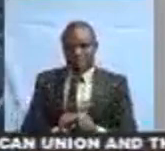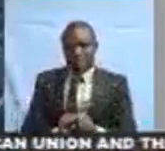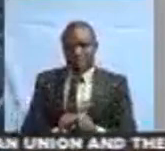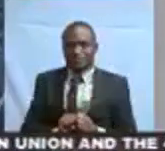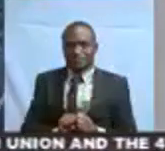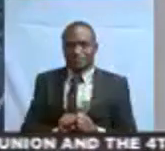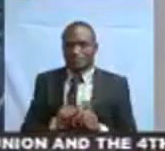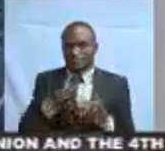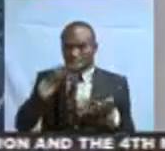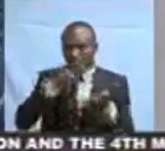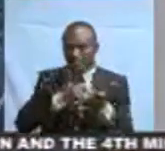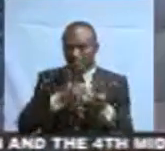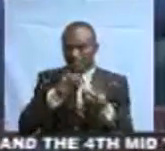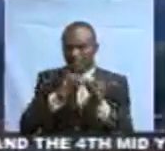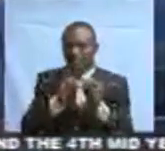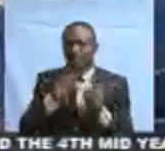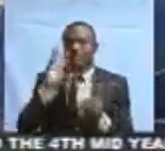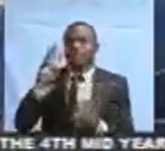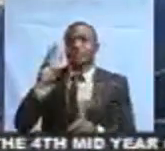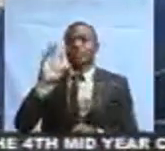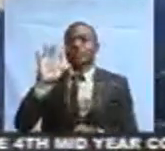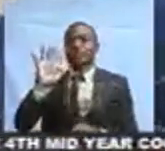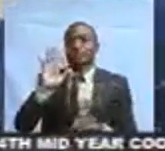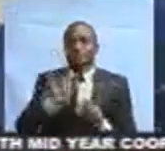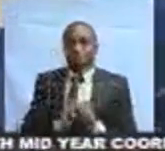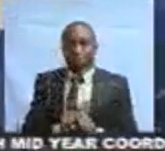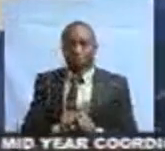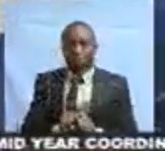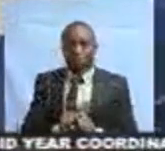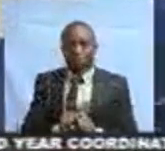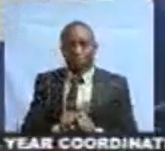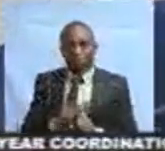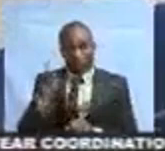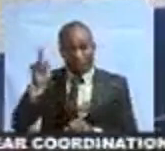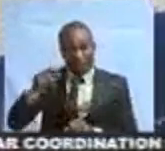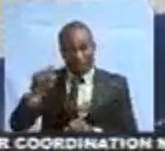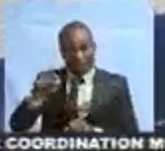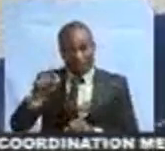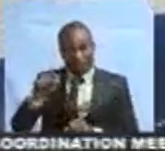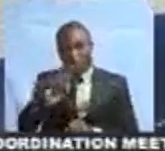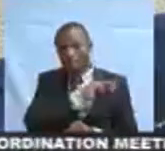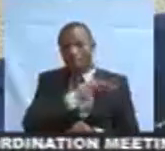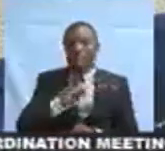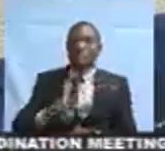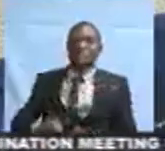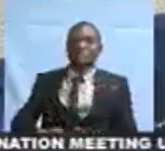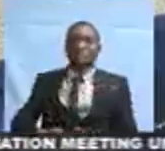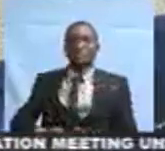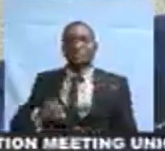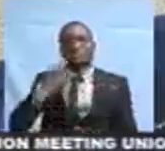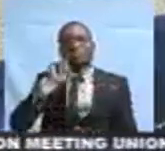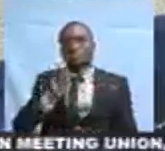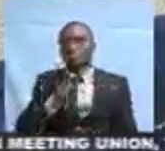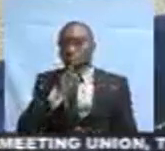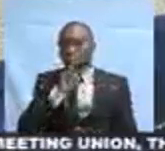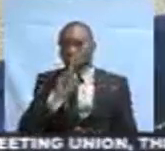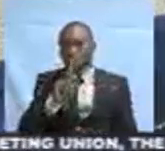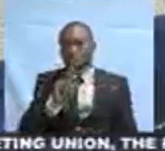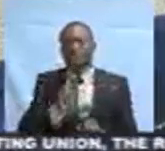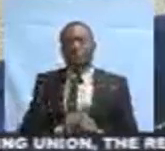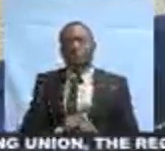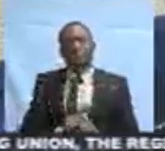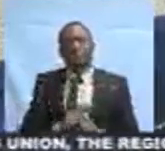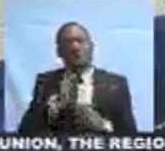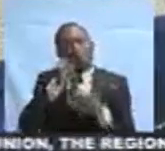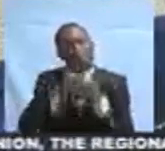on standing order number 65, which requires that members should be factual